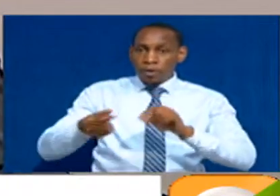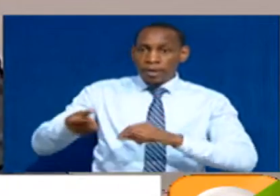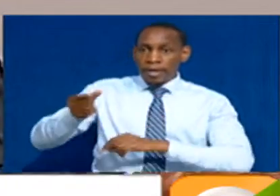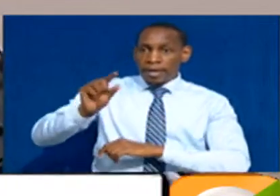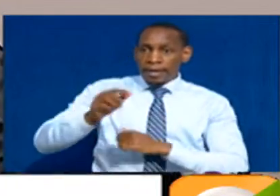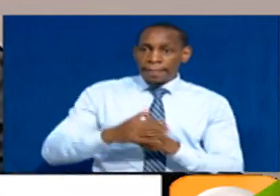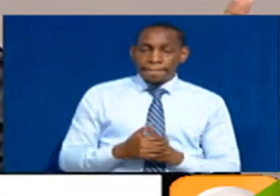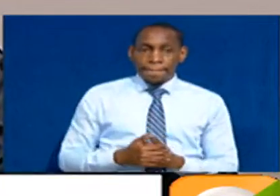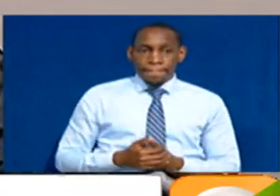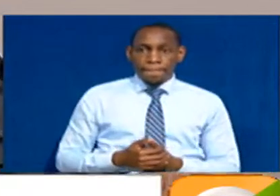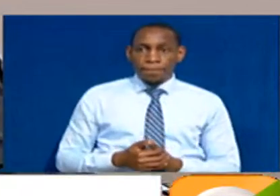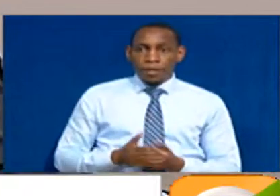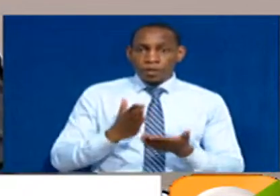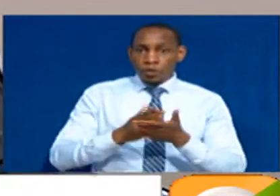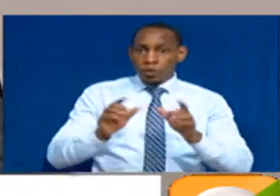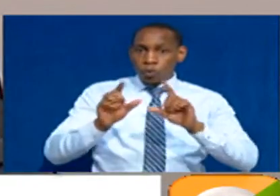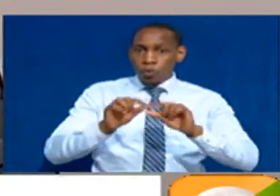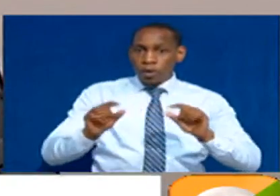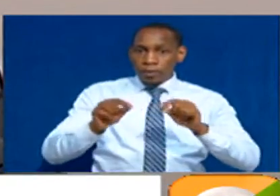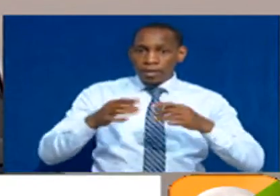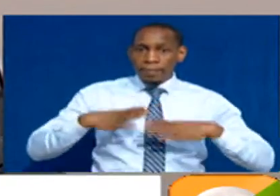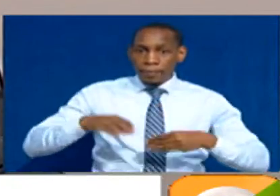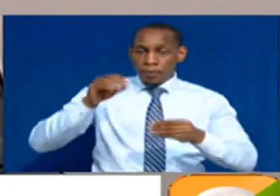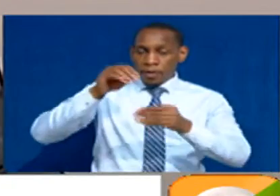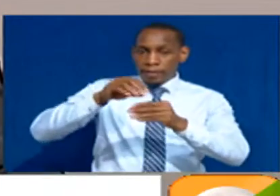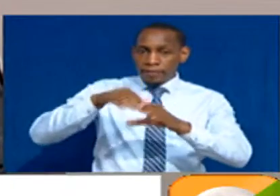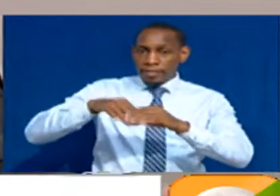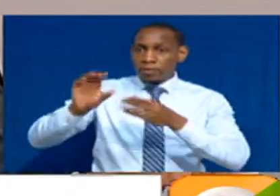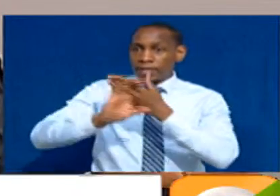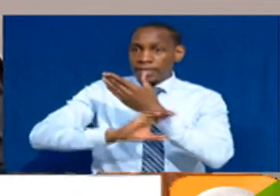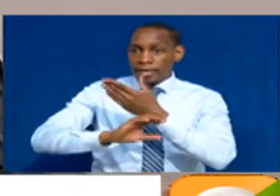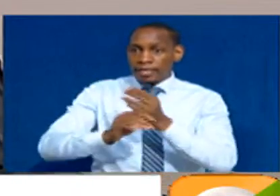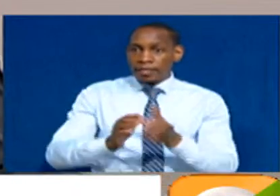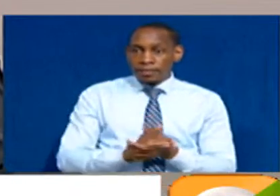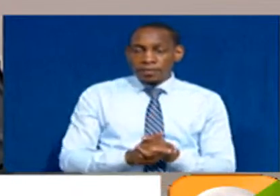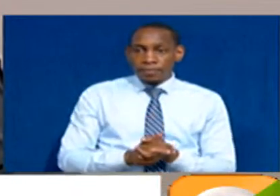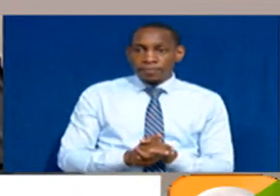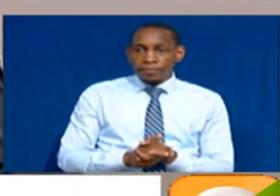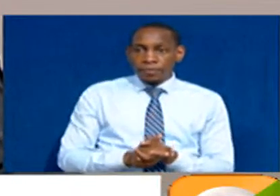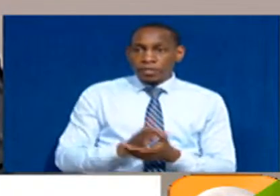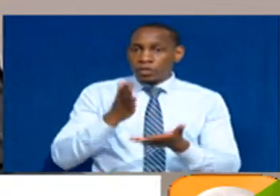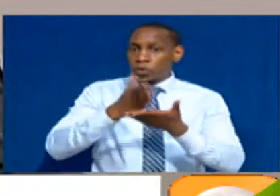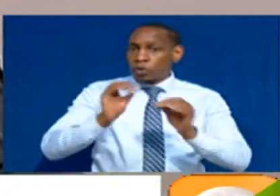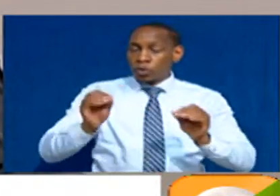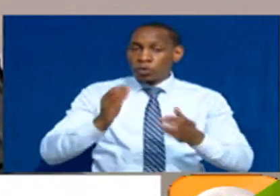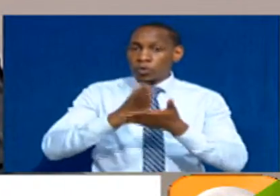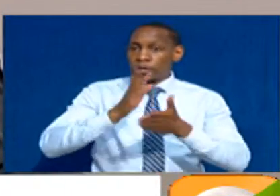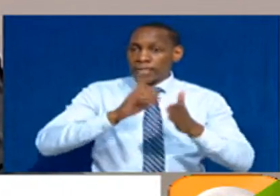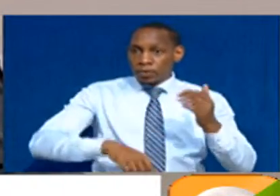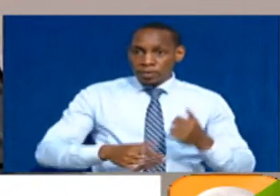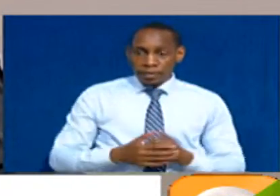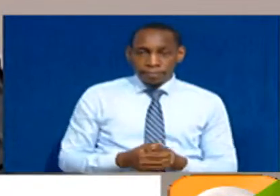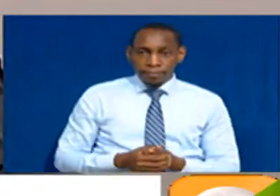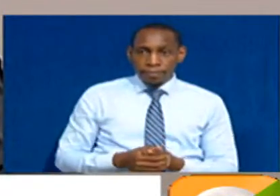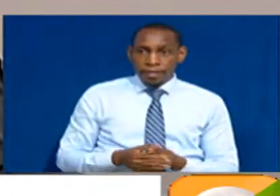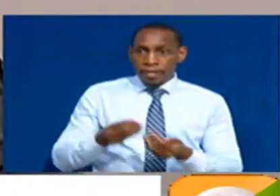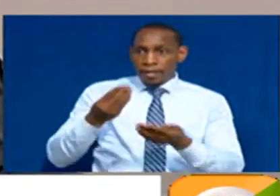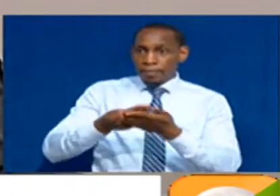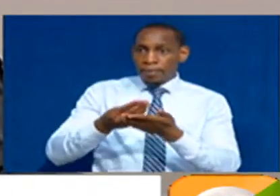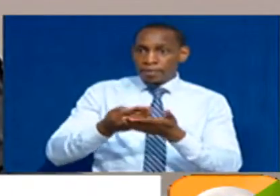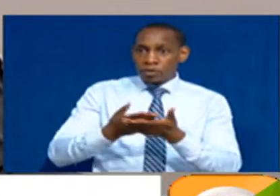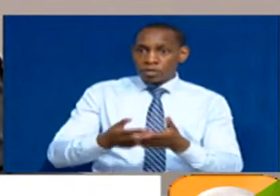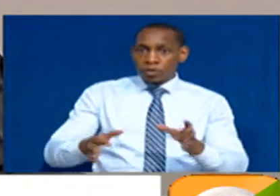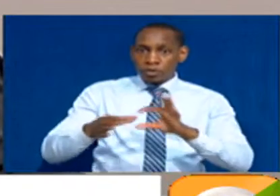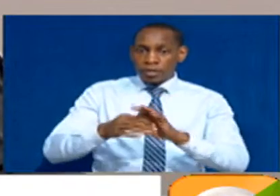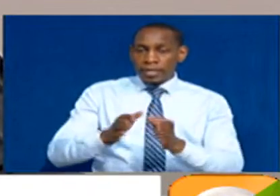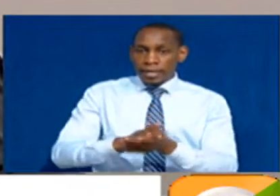something. Though we want to say that people invest out there, this is a fallacy. The truth is, this money goes into